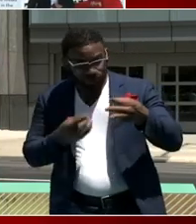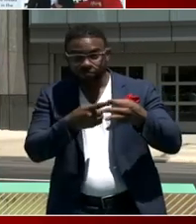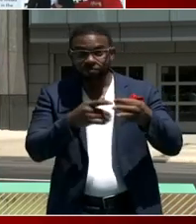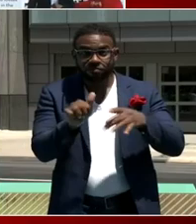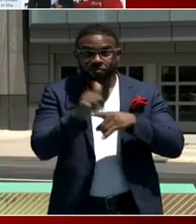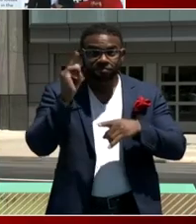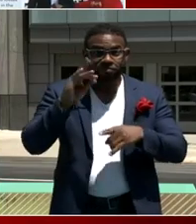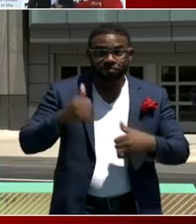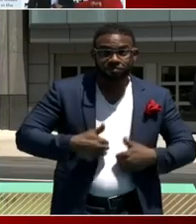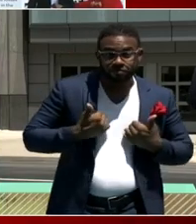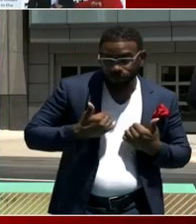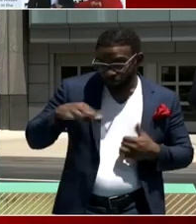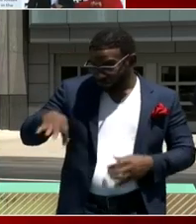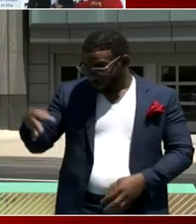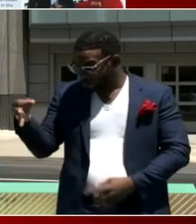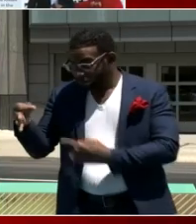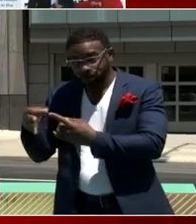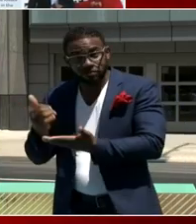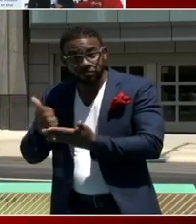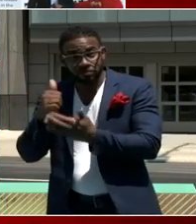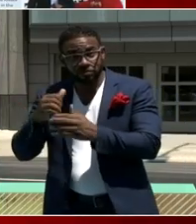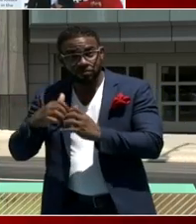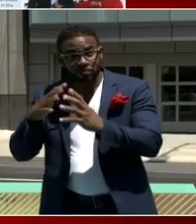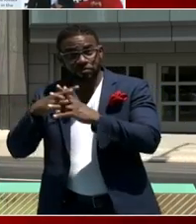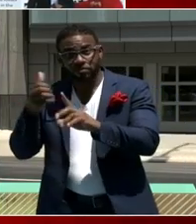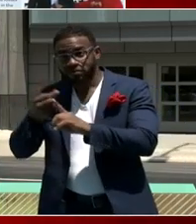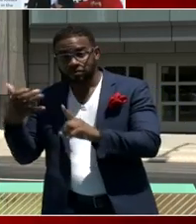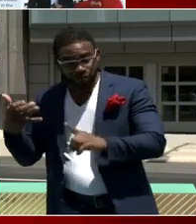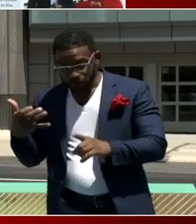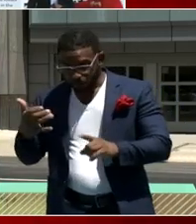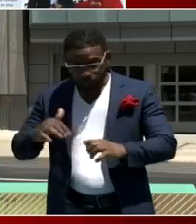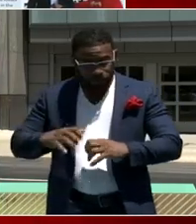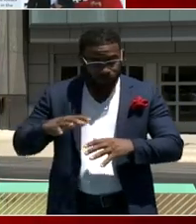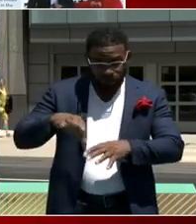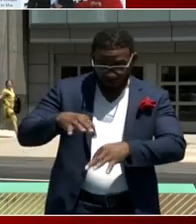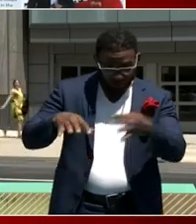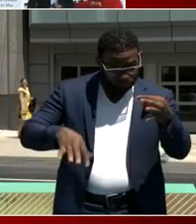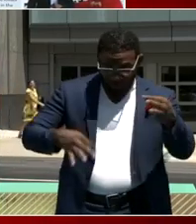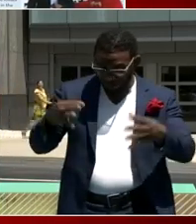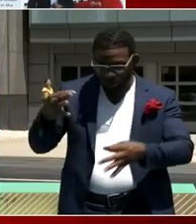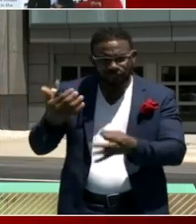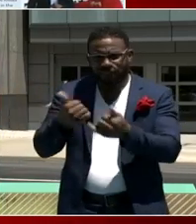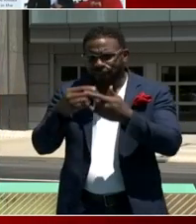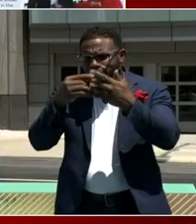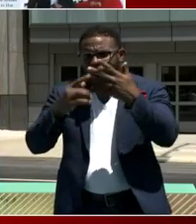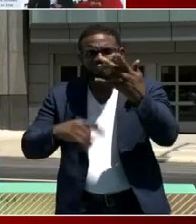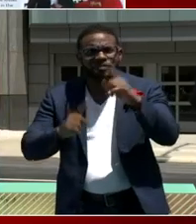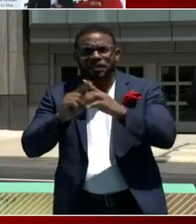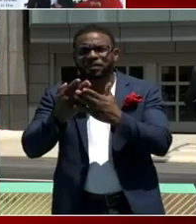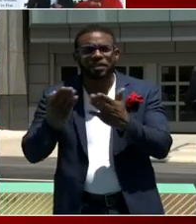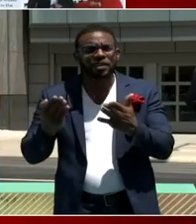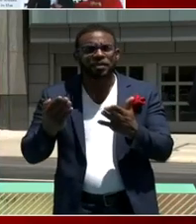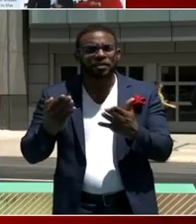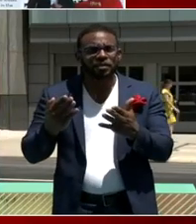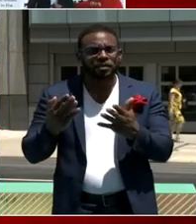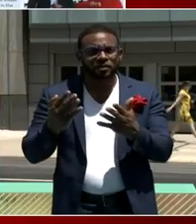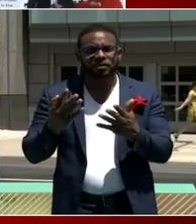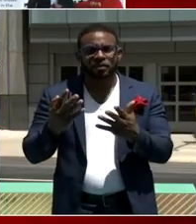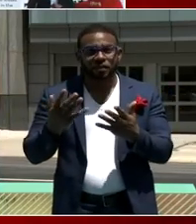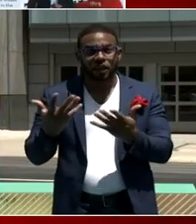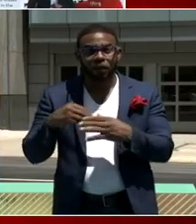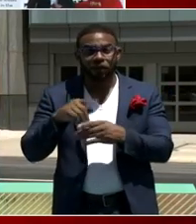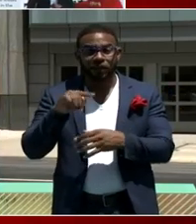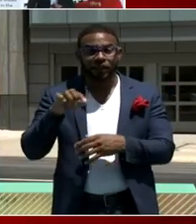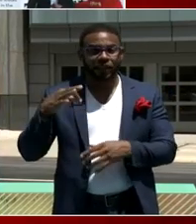for DC residents. It could include help with build out. It could include any number of things, including